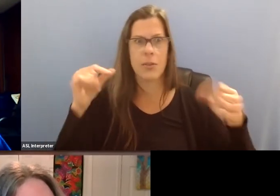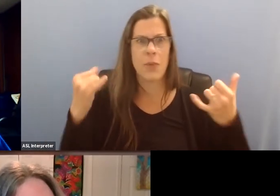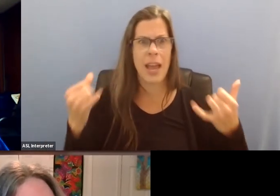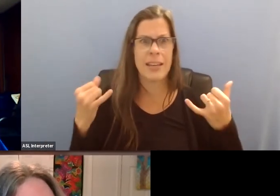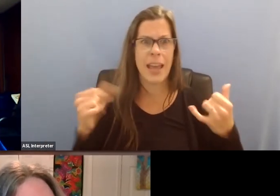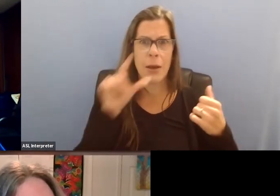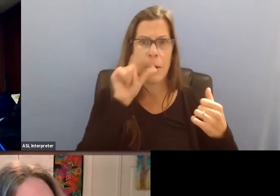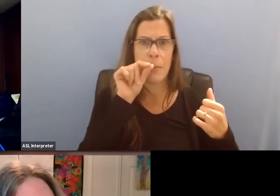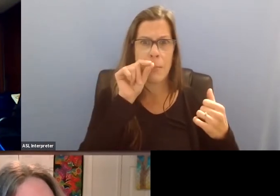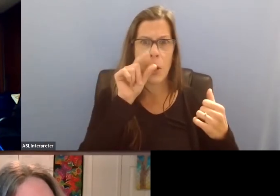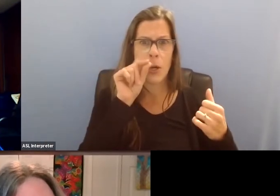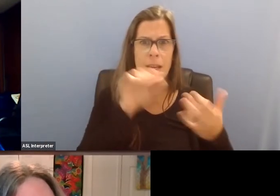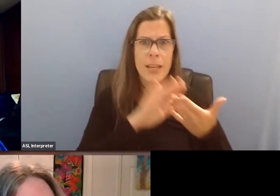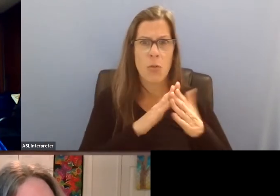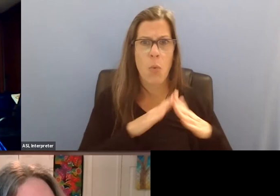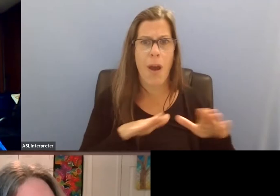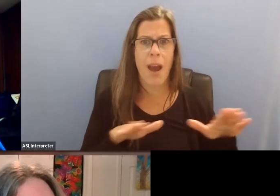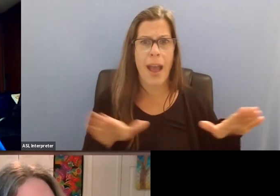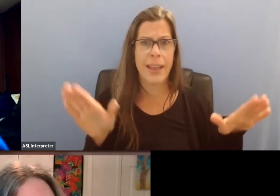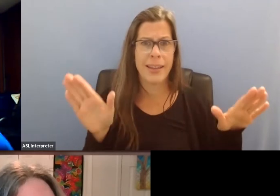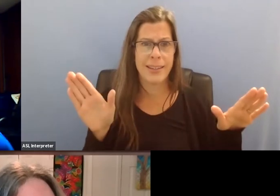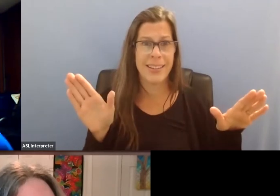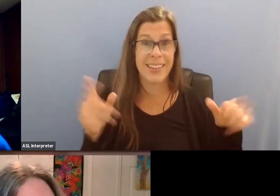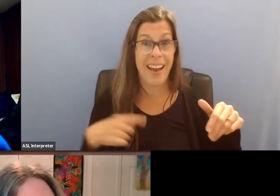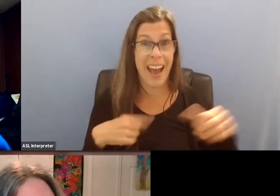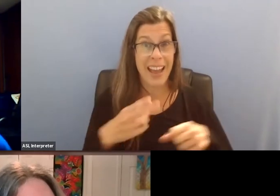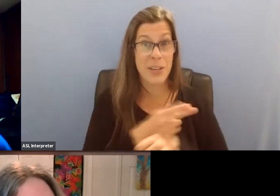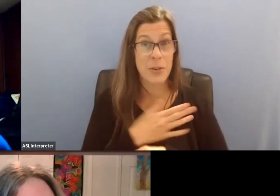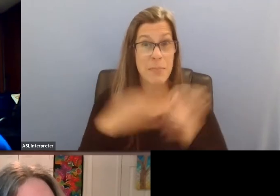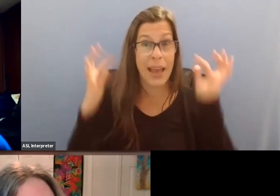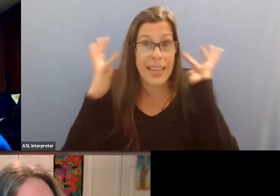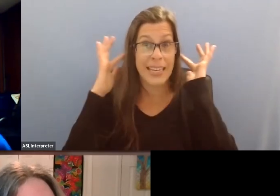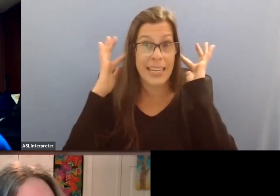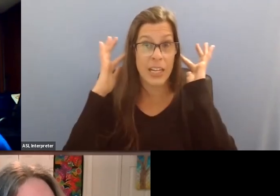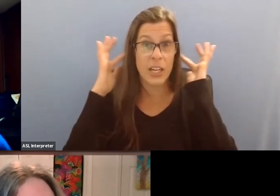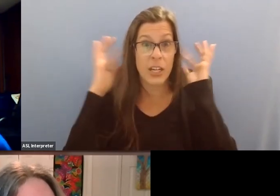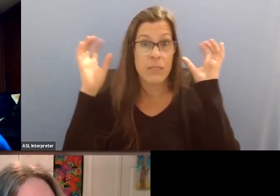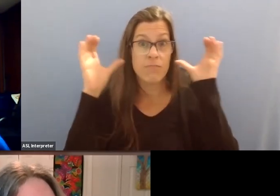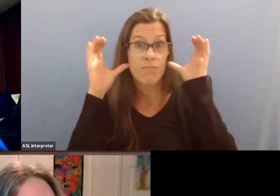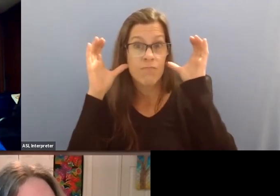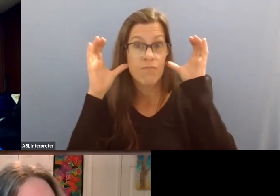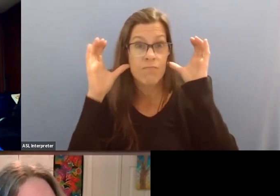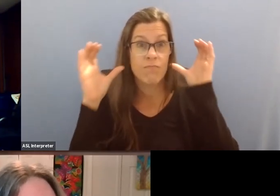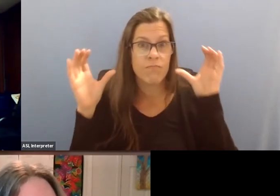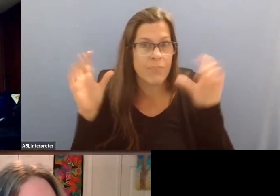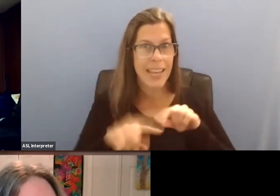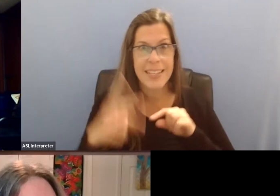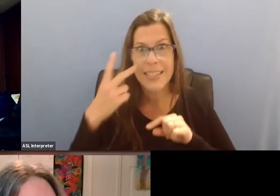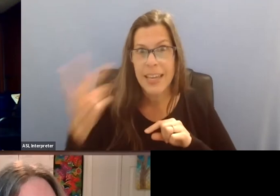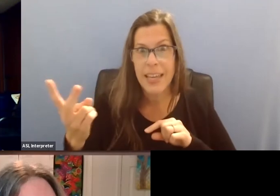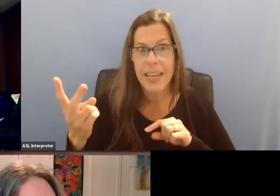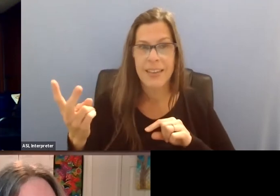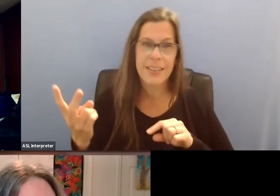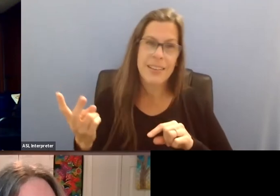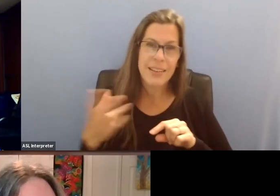does their birding by ear. I still hear the common birds in my neighborhood, blue jays, and a few cardinals, and